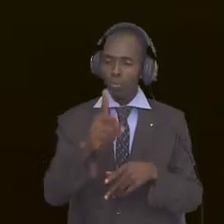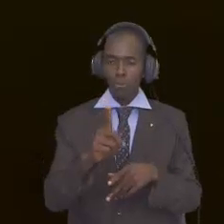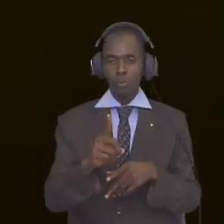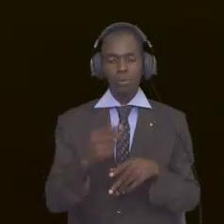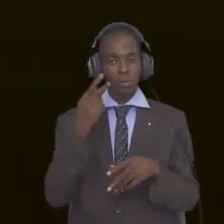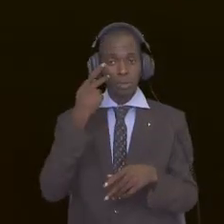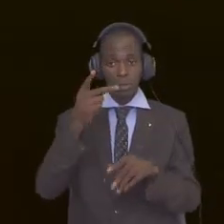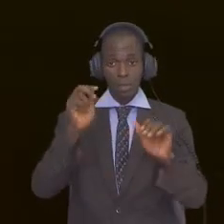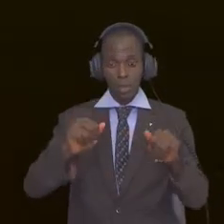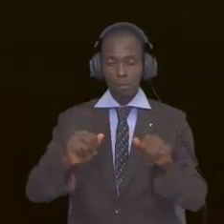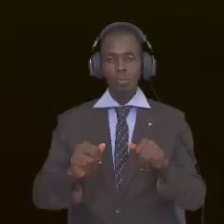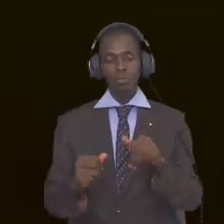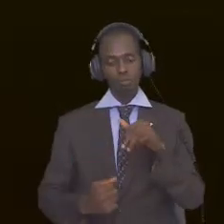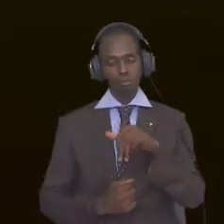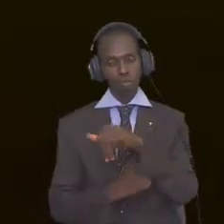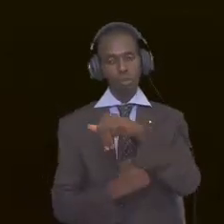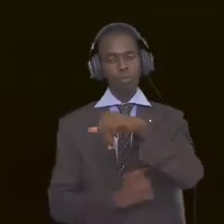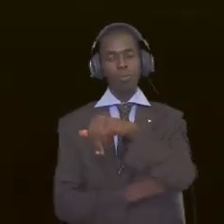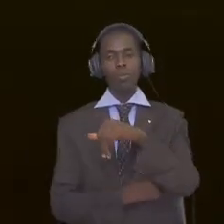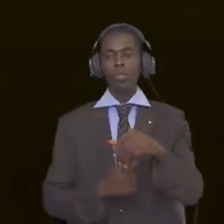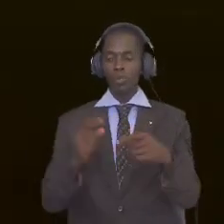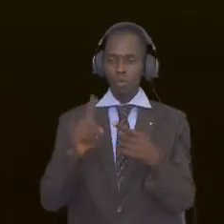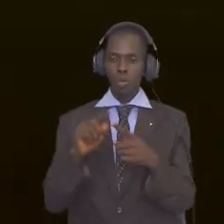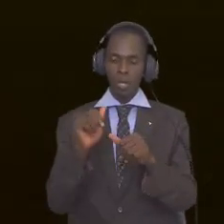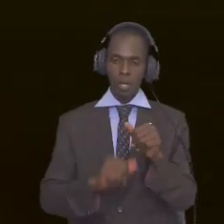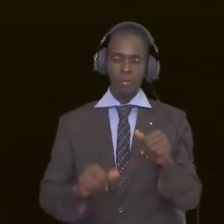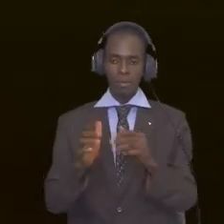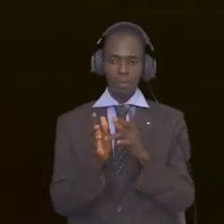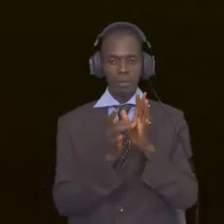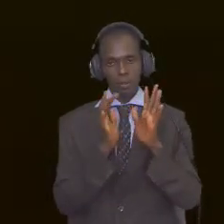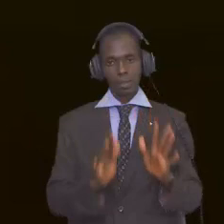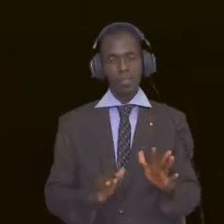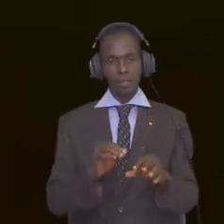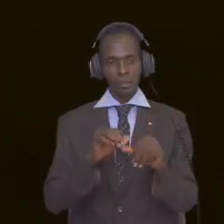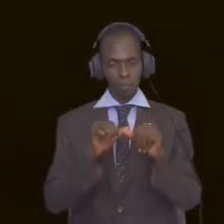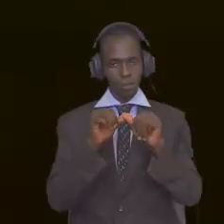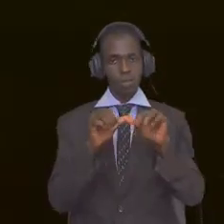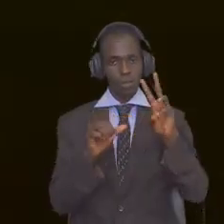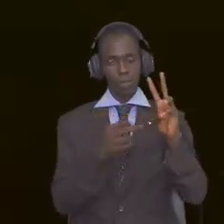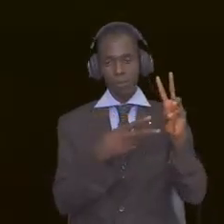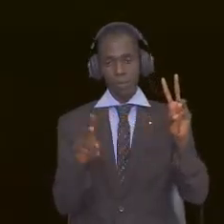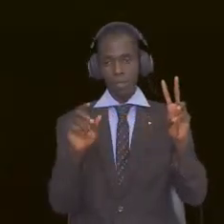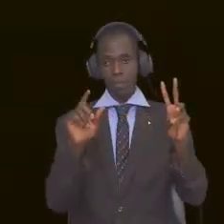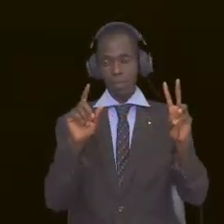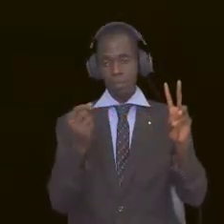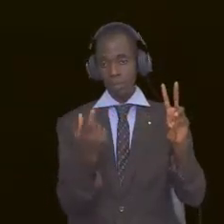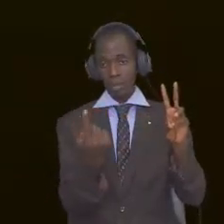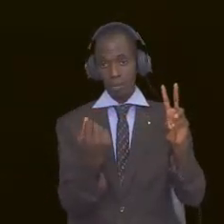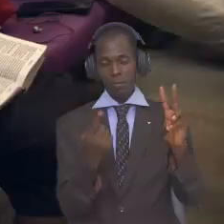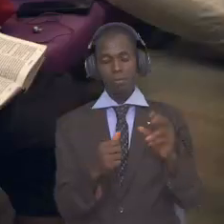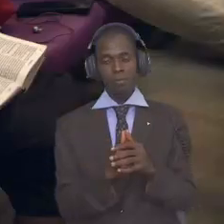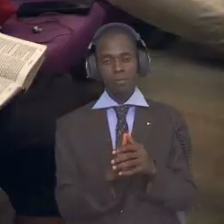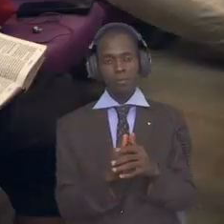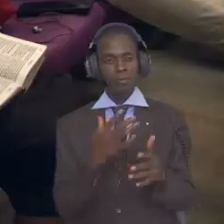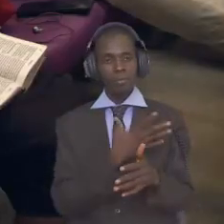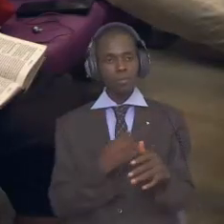professing Christian to all the other members of the body of Christ. In verse 11, it says in verse 11, and